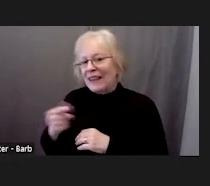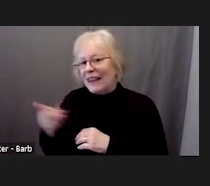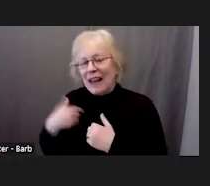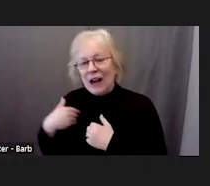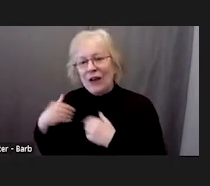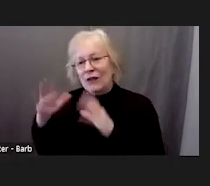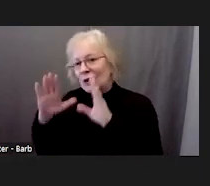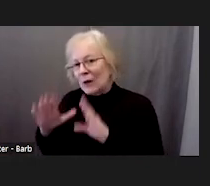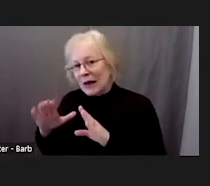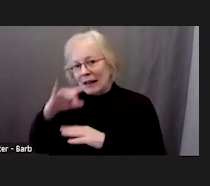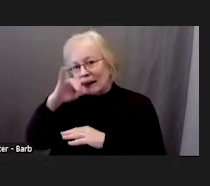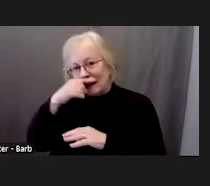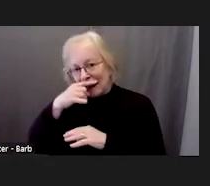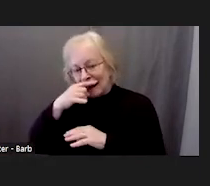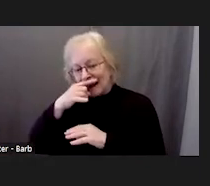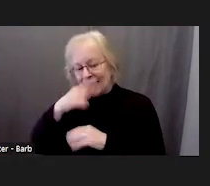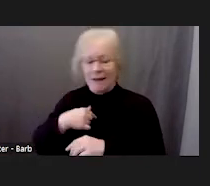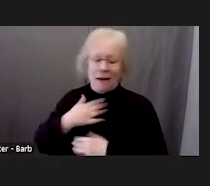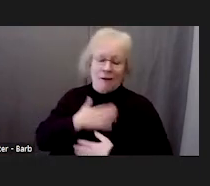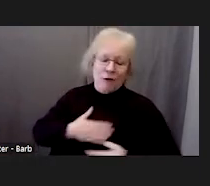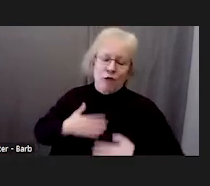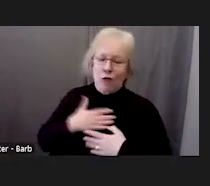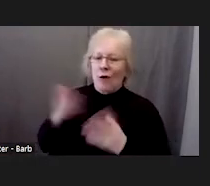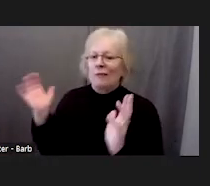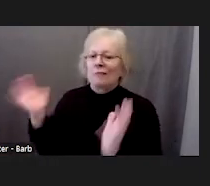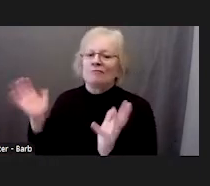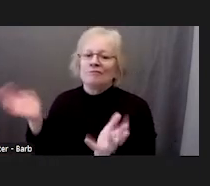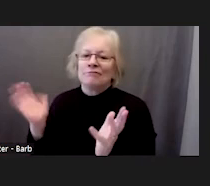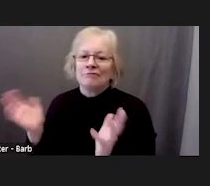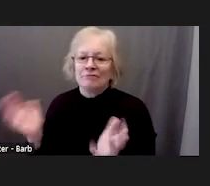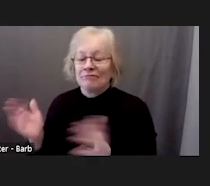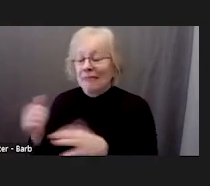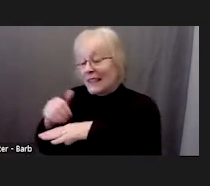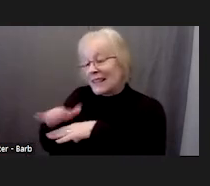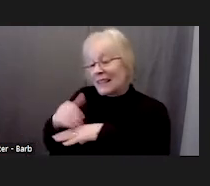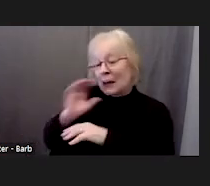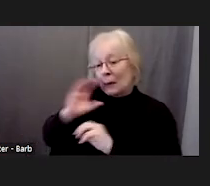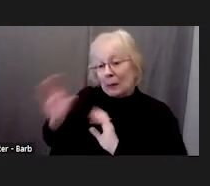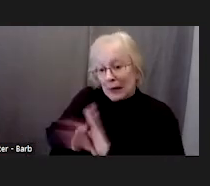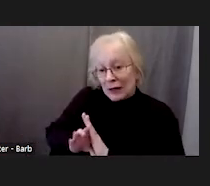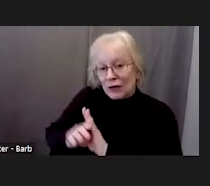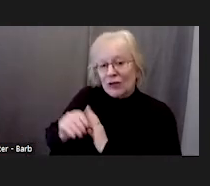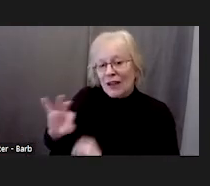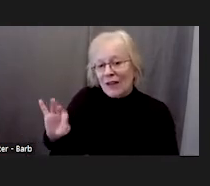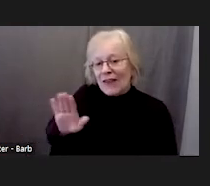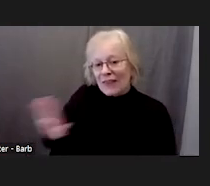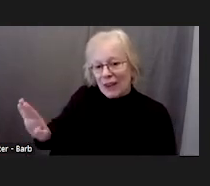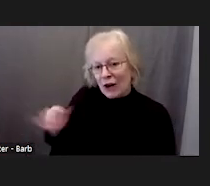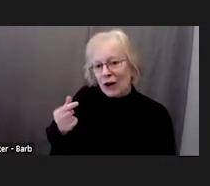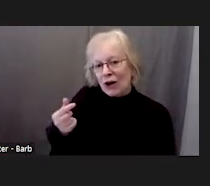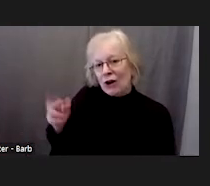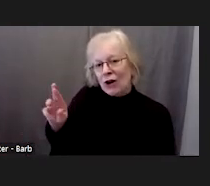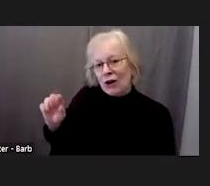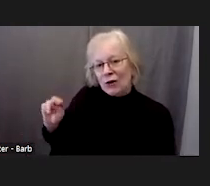find joy in talking and like showing me pictures of the grandkids and everything.